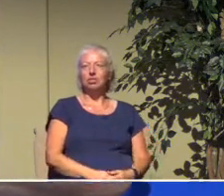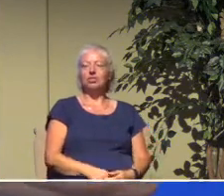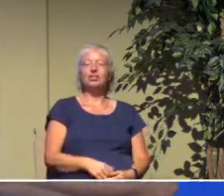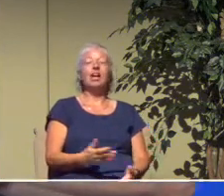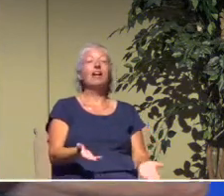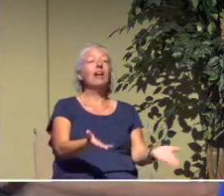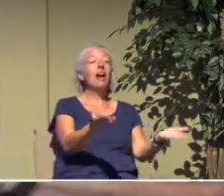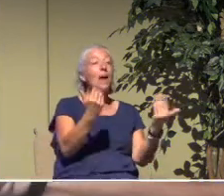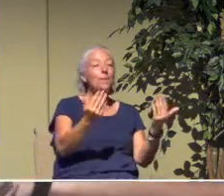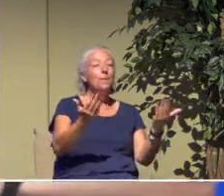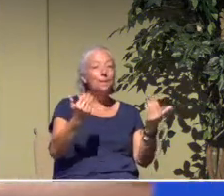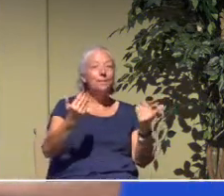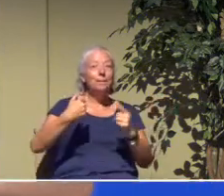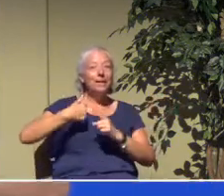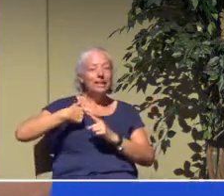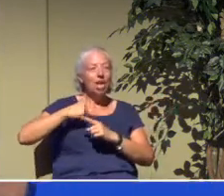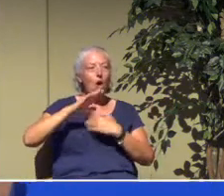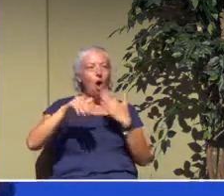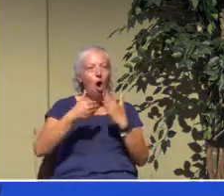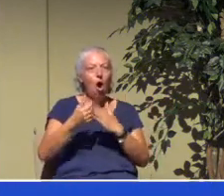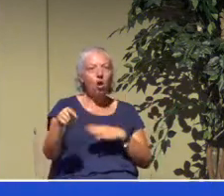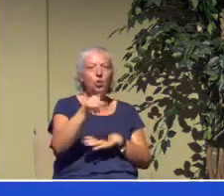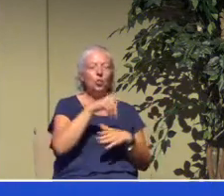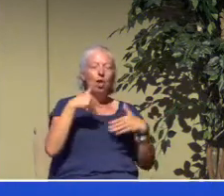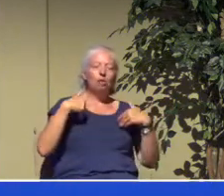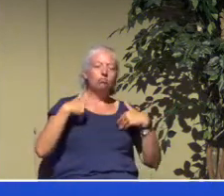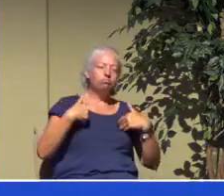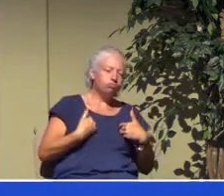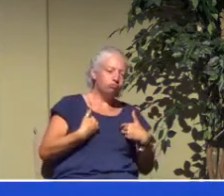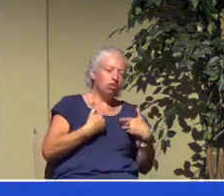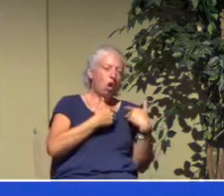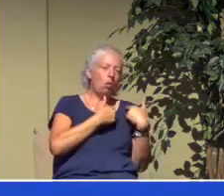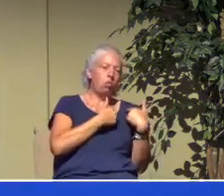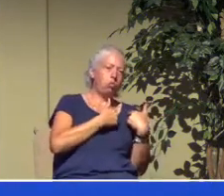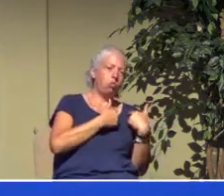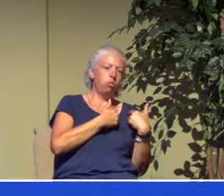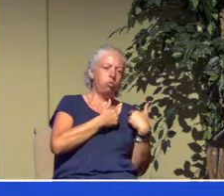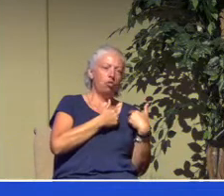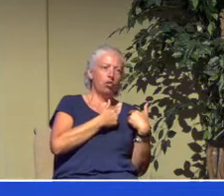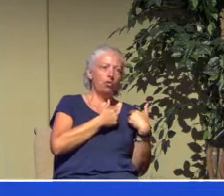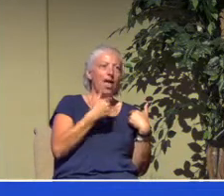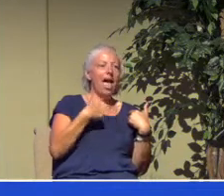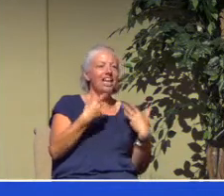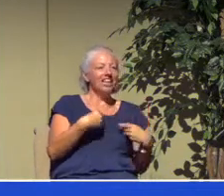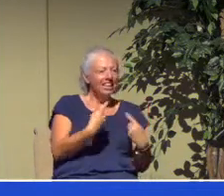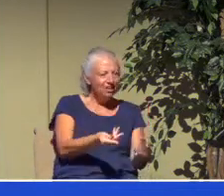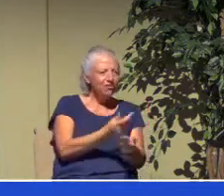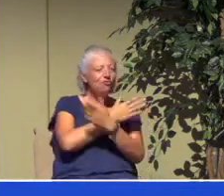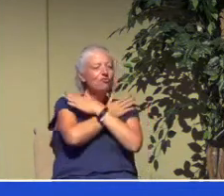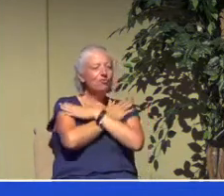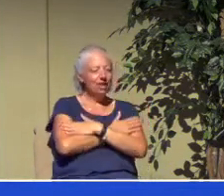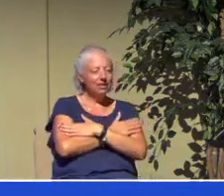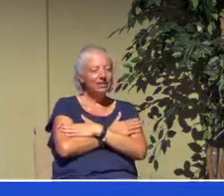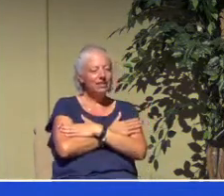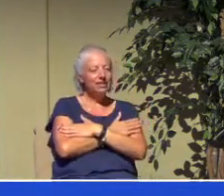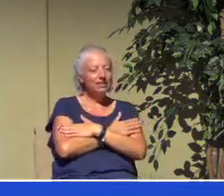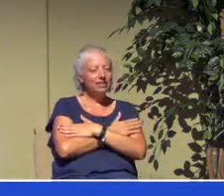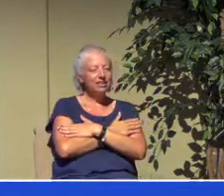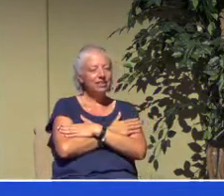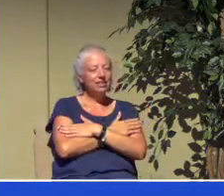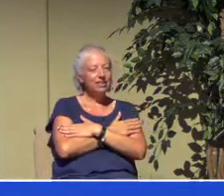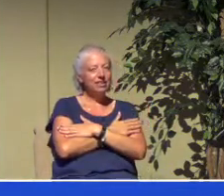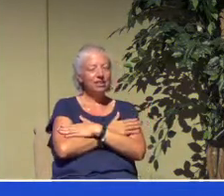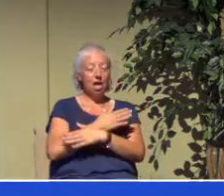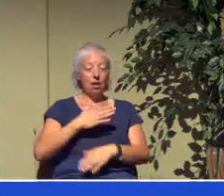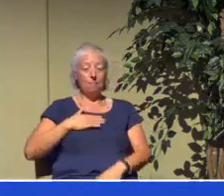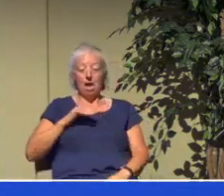Come to me, all you who are weary and burdened, and I will give you rest.